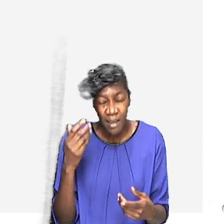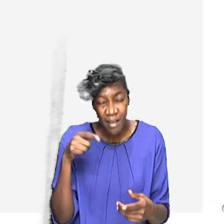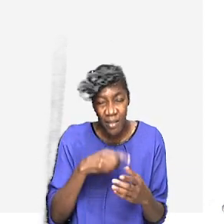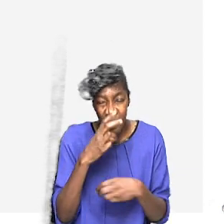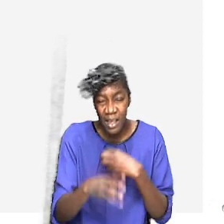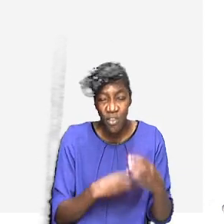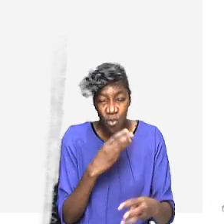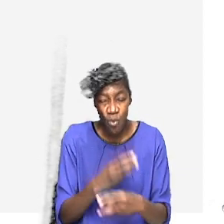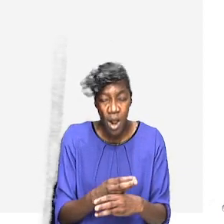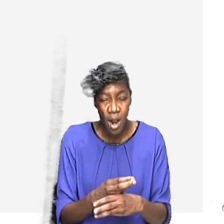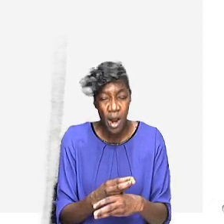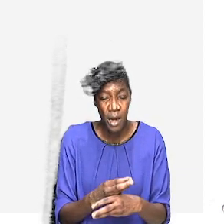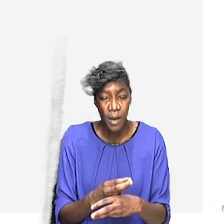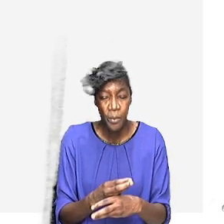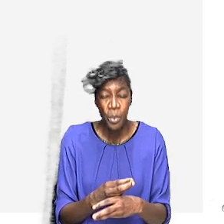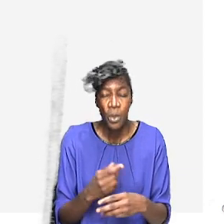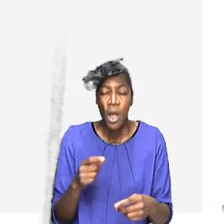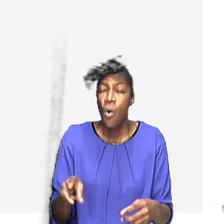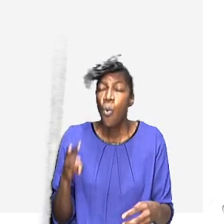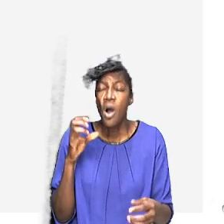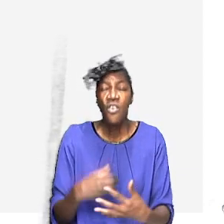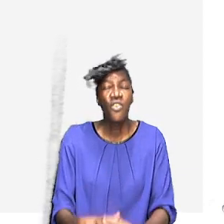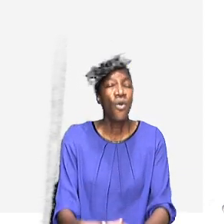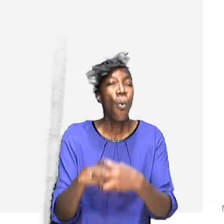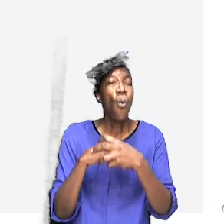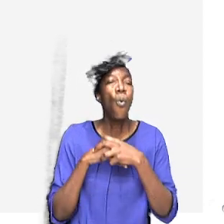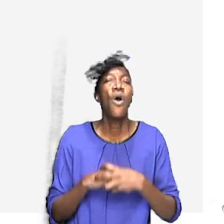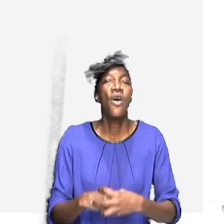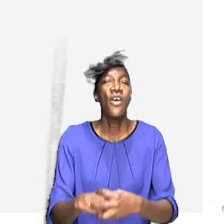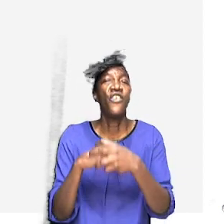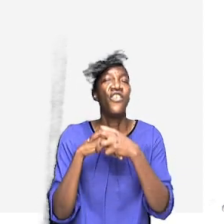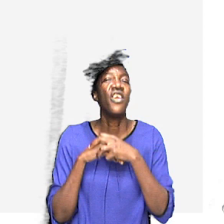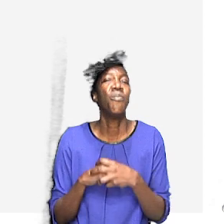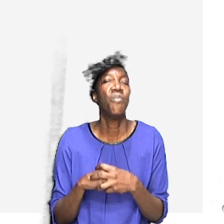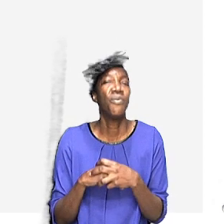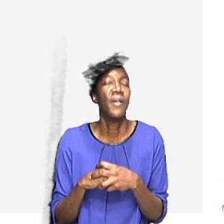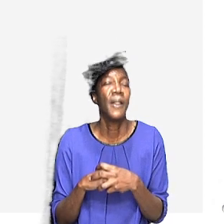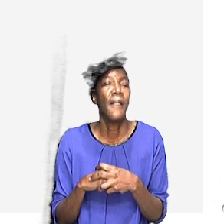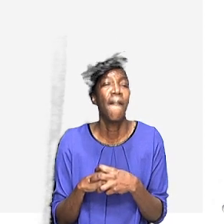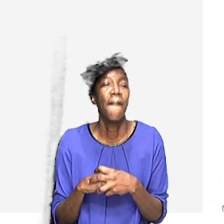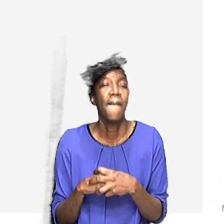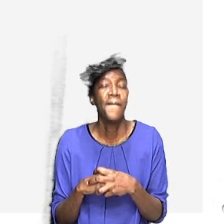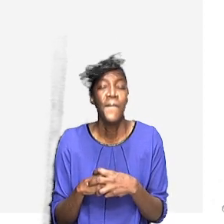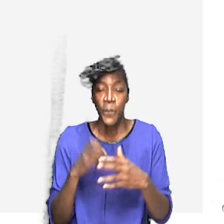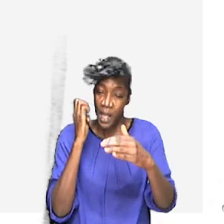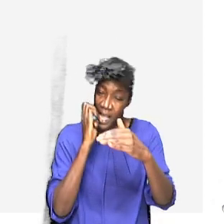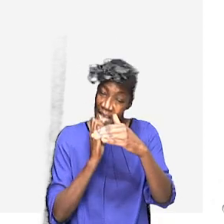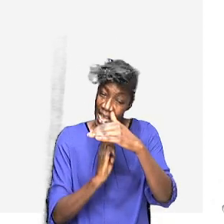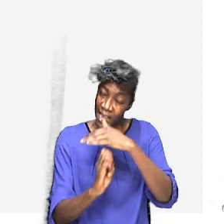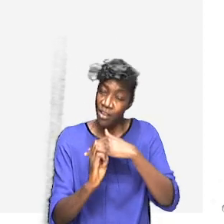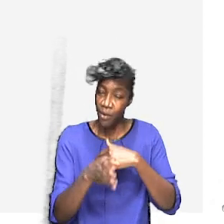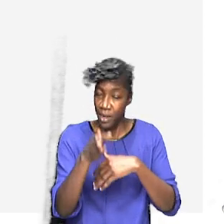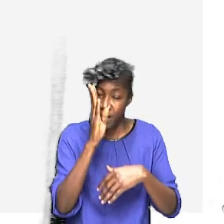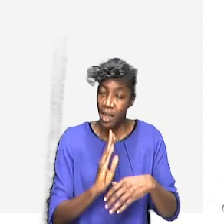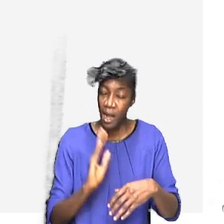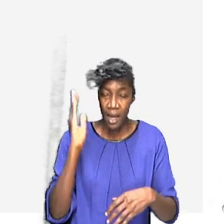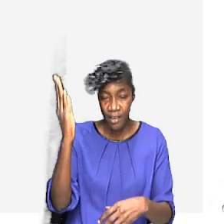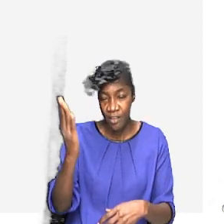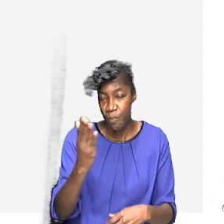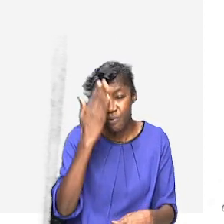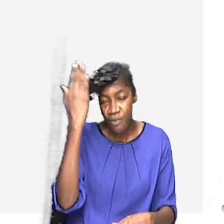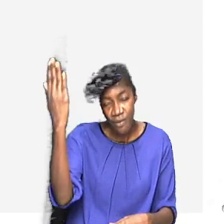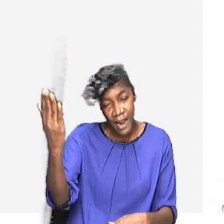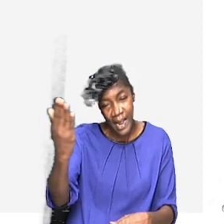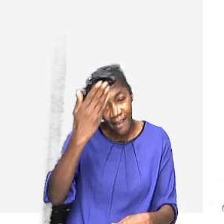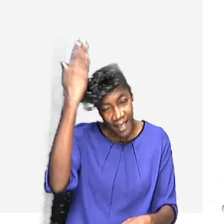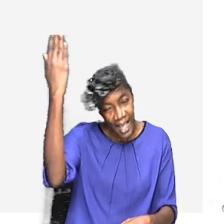the active presence of God, was to worship. And then we learn a couple things by entering into the presence of God. And let me tell you